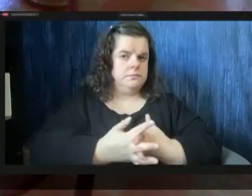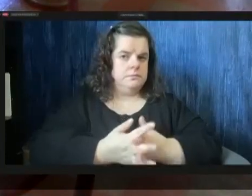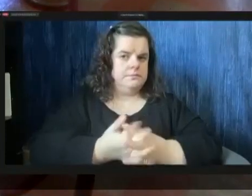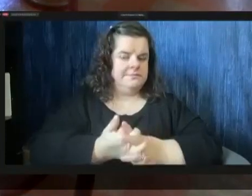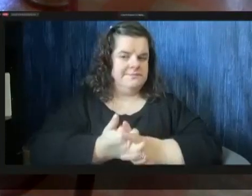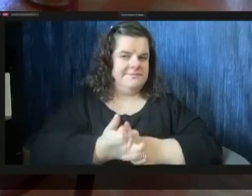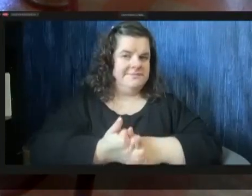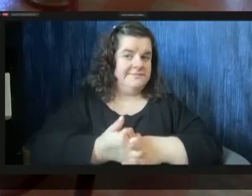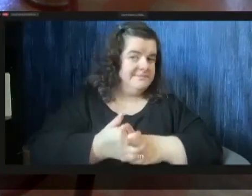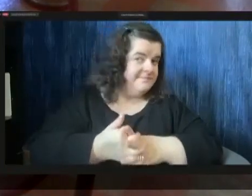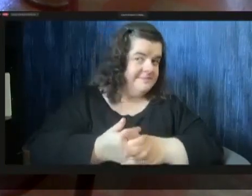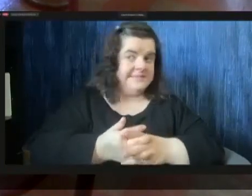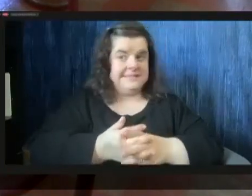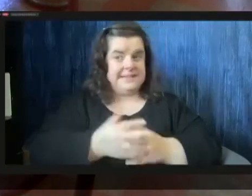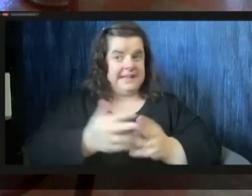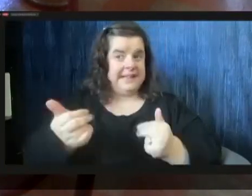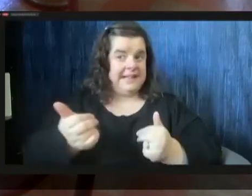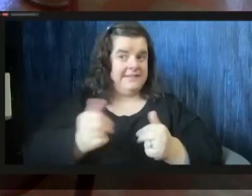Yes.